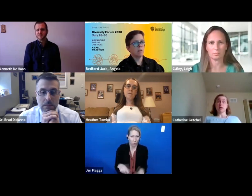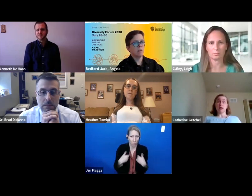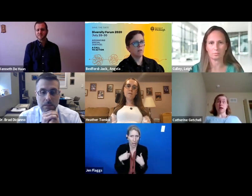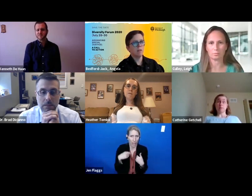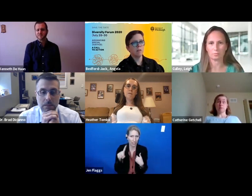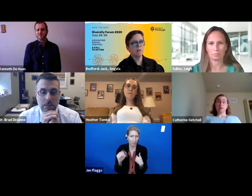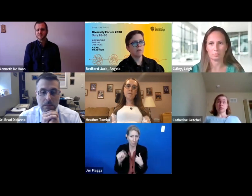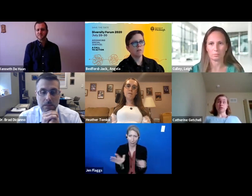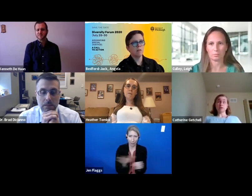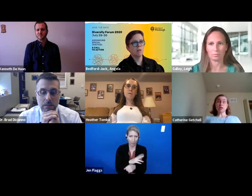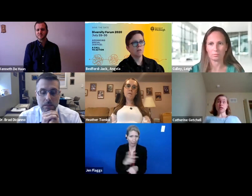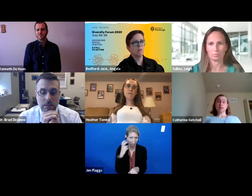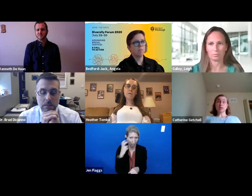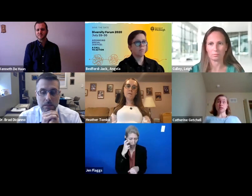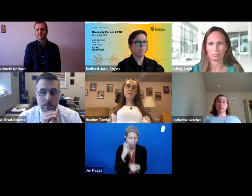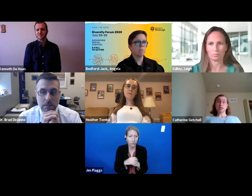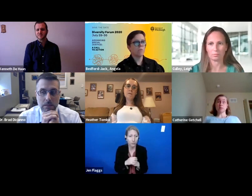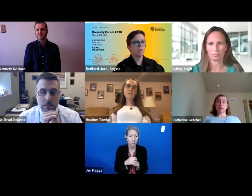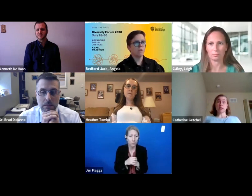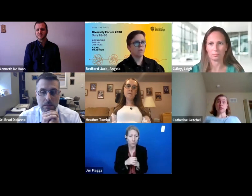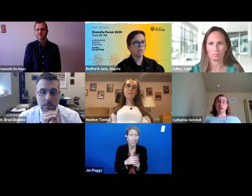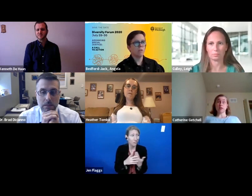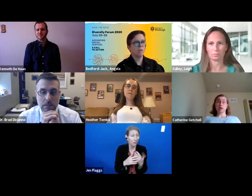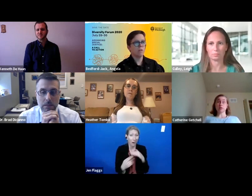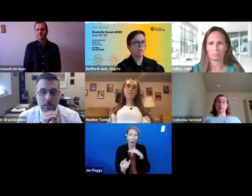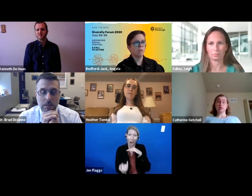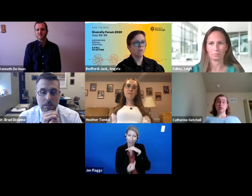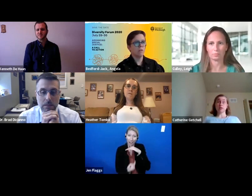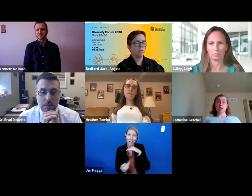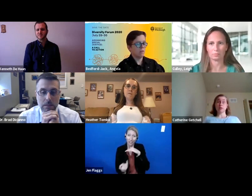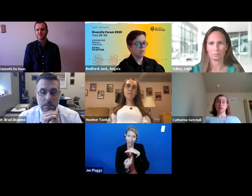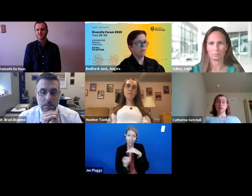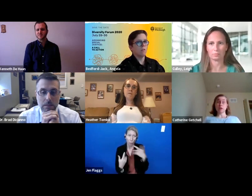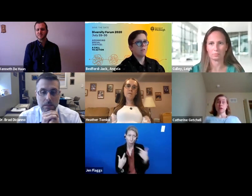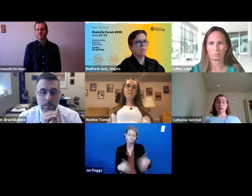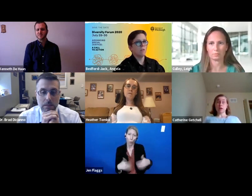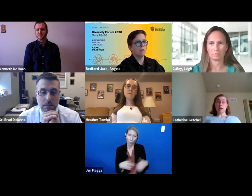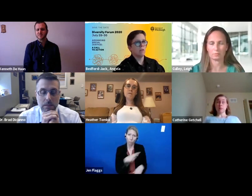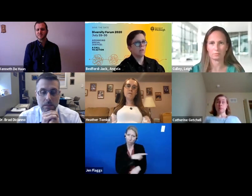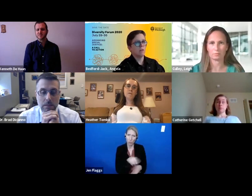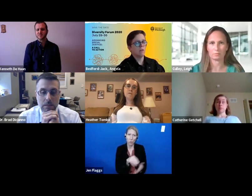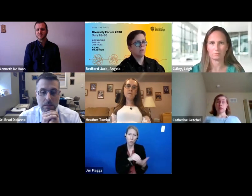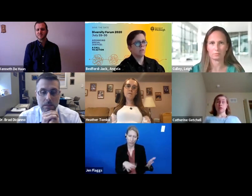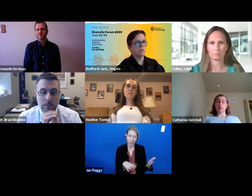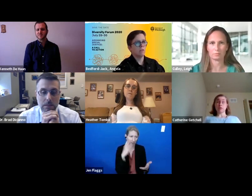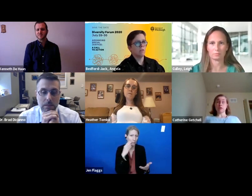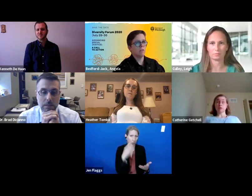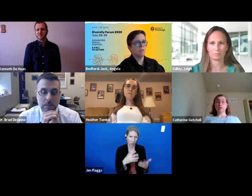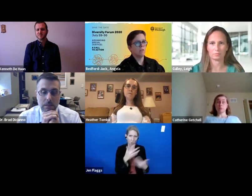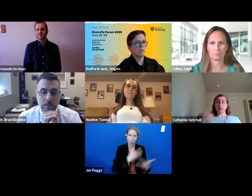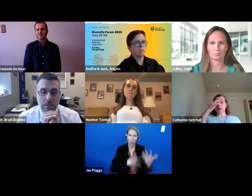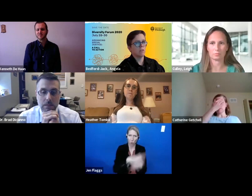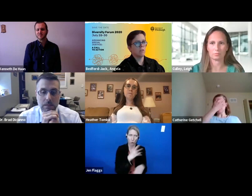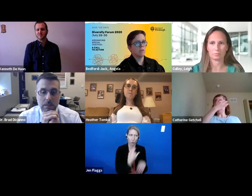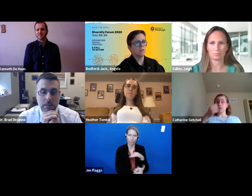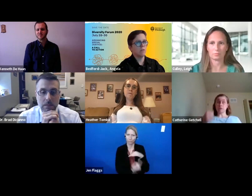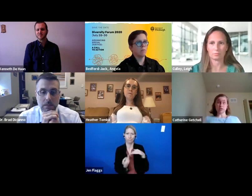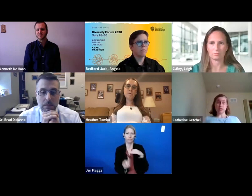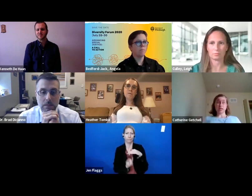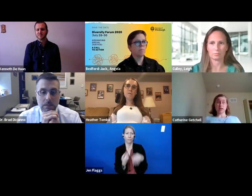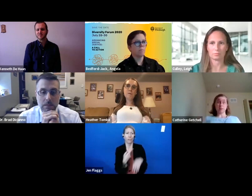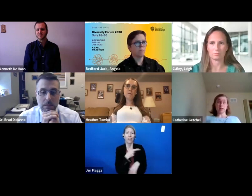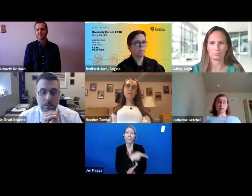blind. Social isolation is a big thing that our students have encountered. They're used to being on a